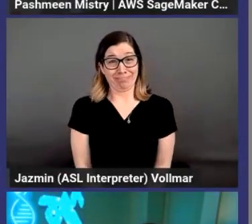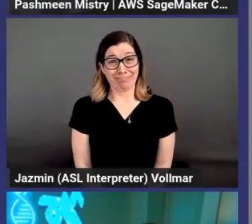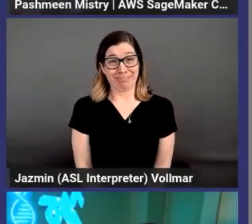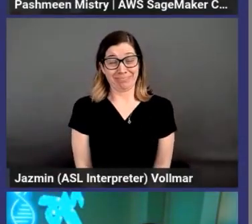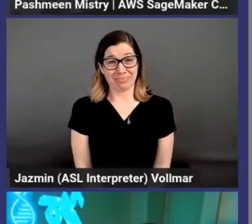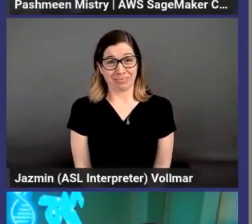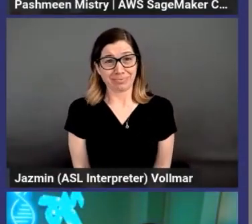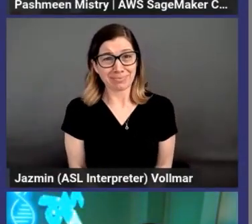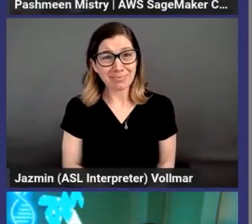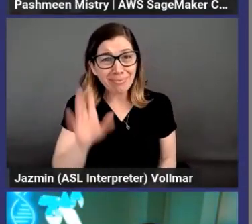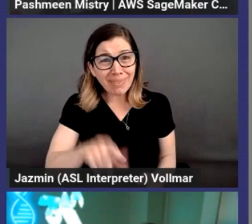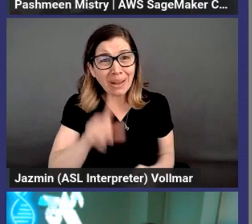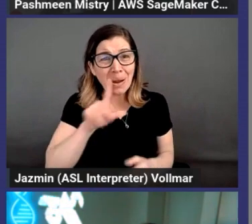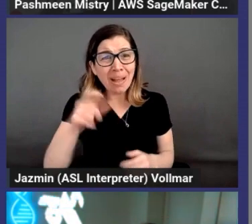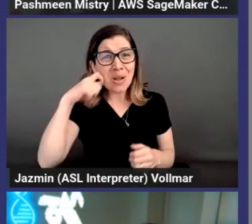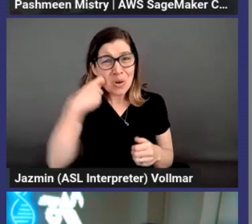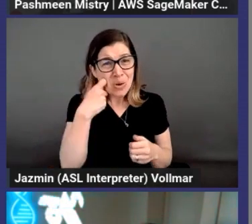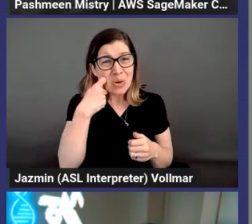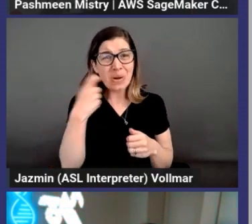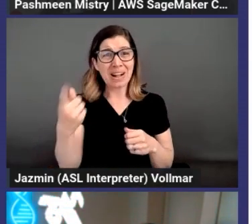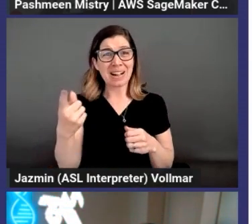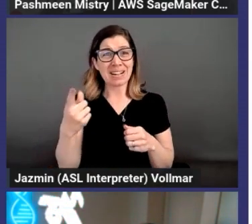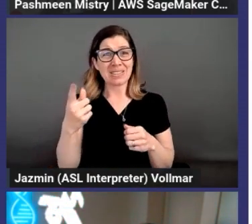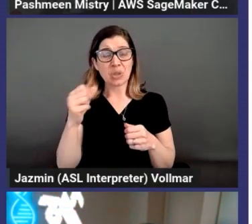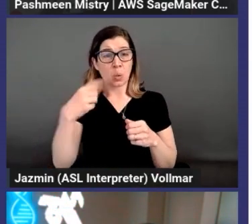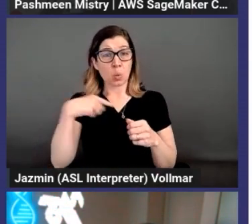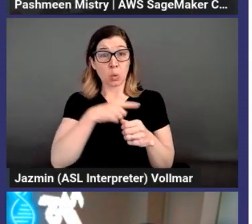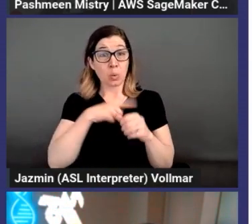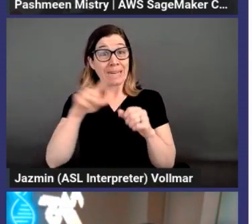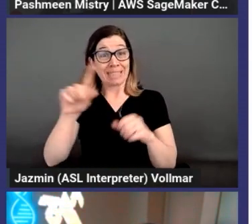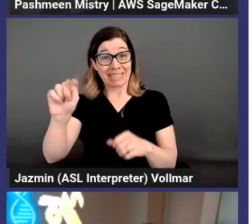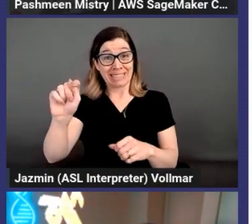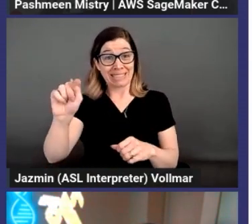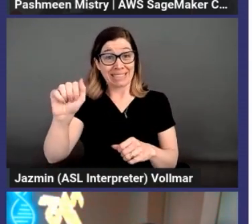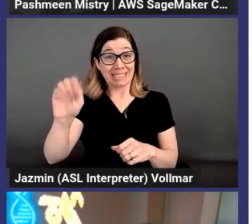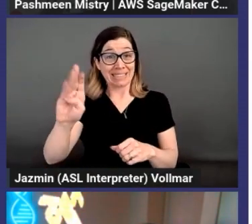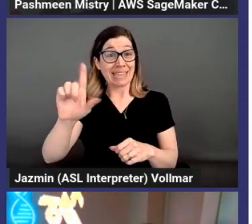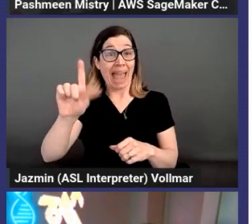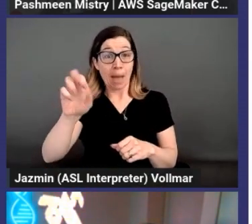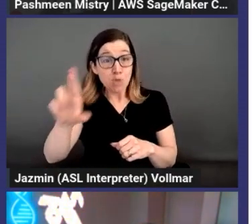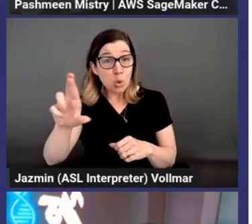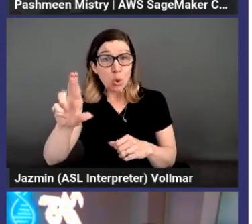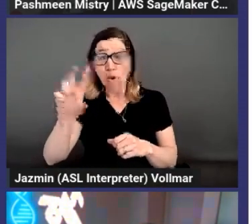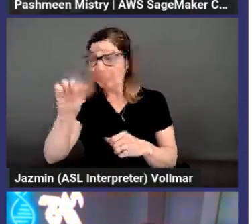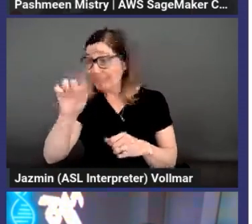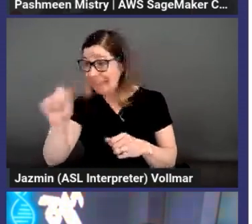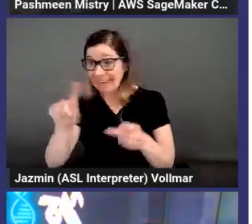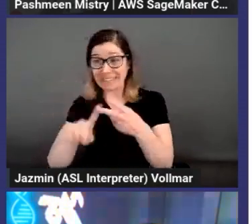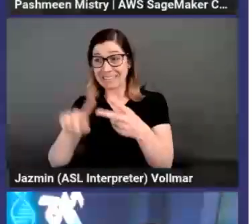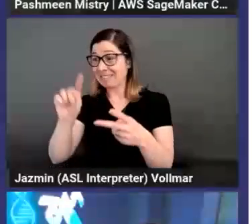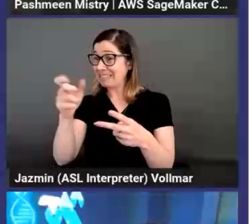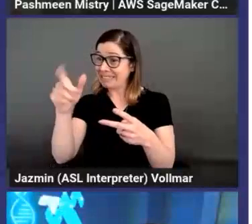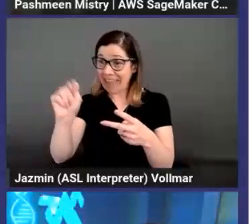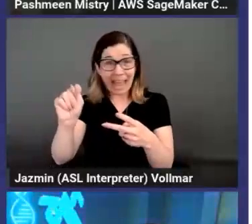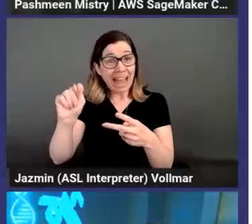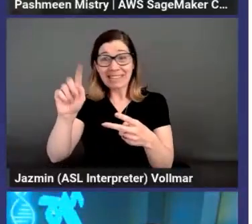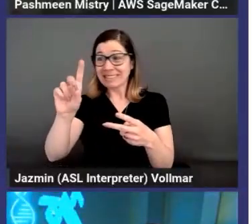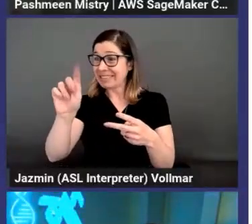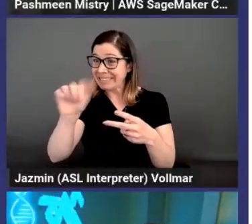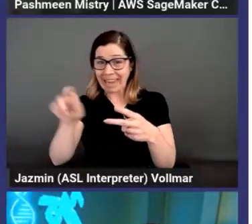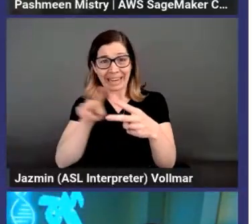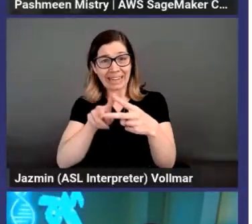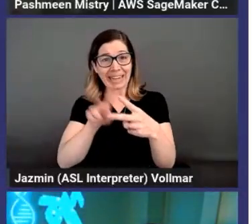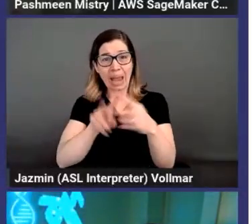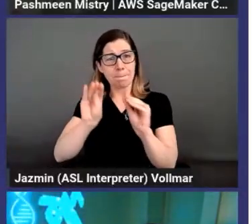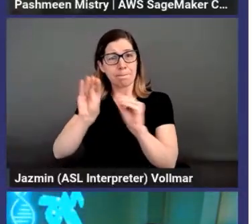That's really cool. So we can take tabular data, we can take text data and put that into the sentiment